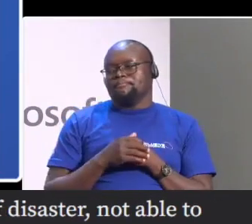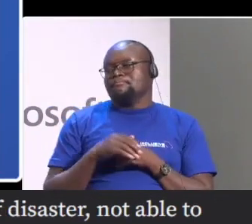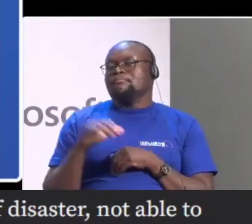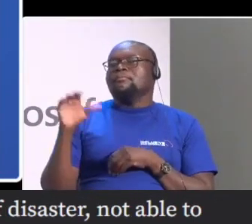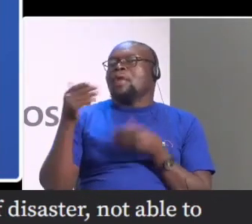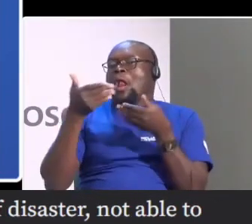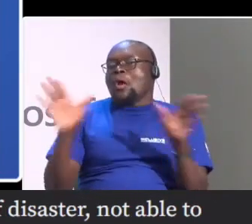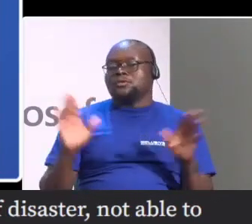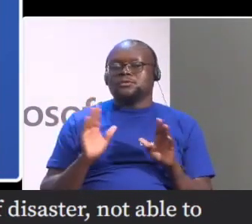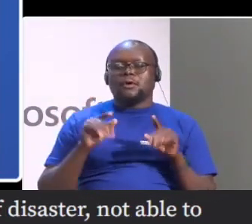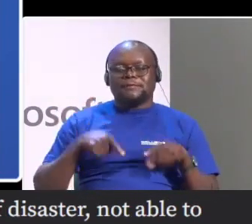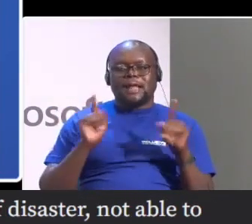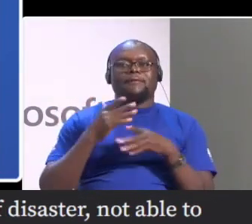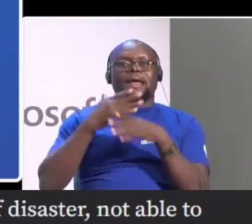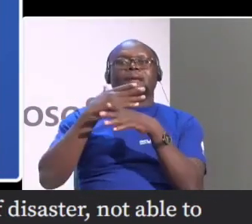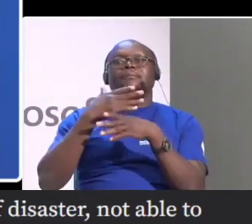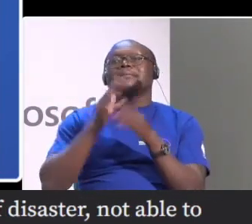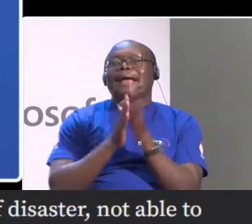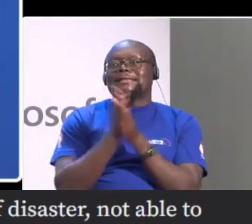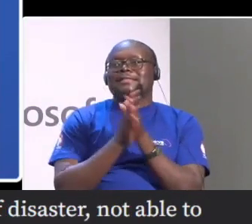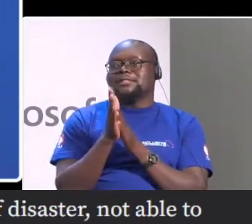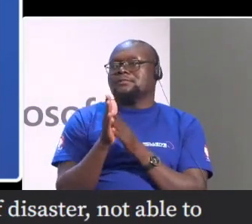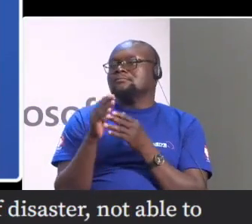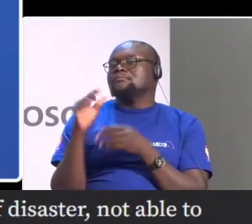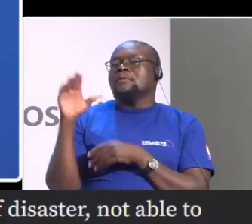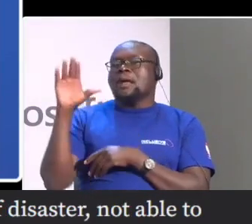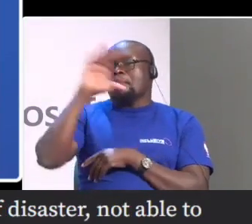of self-esteem, low esteem, lack of